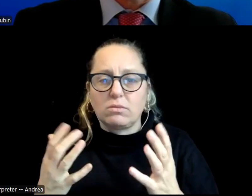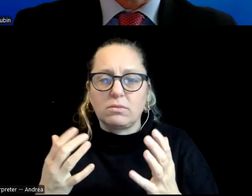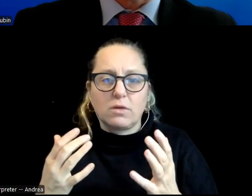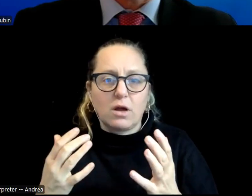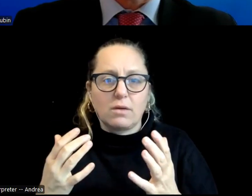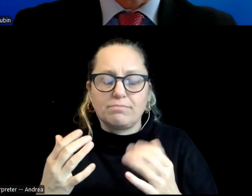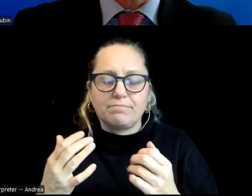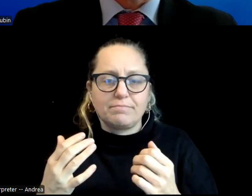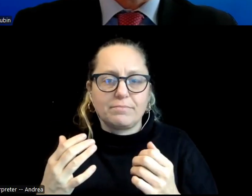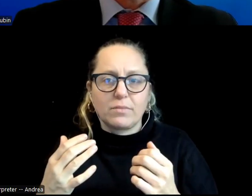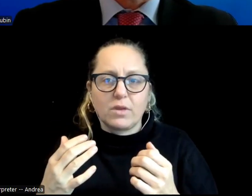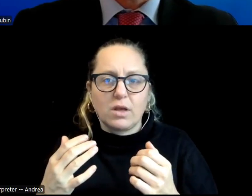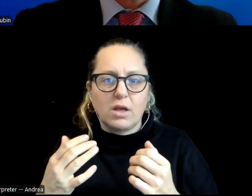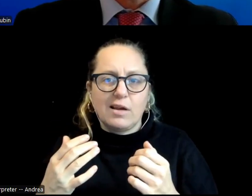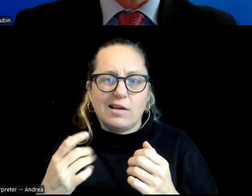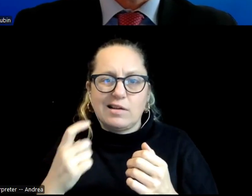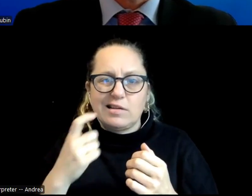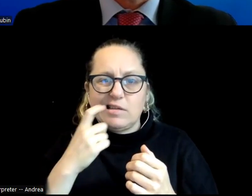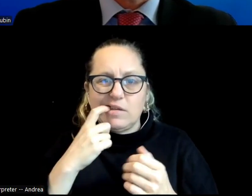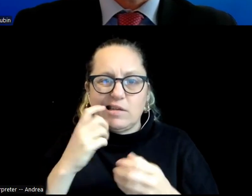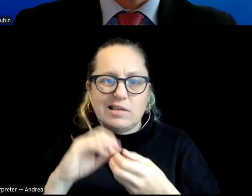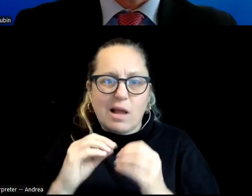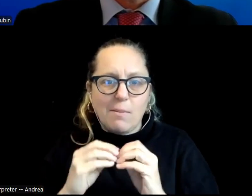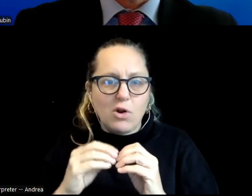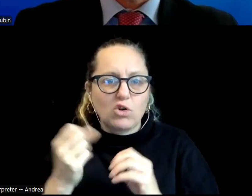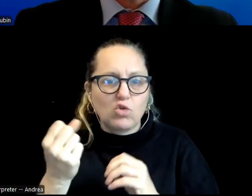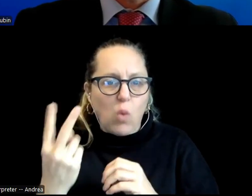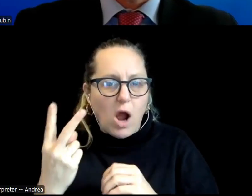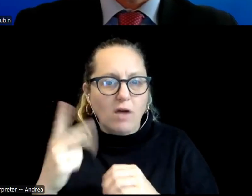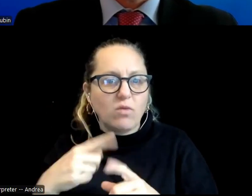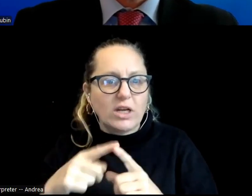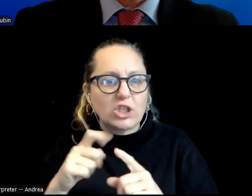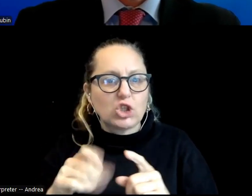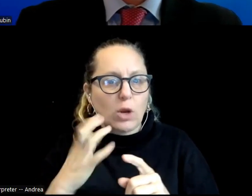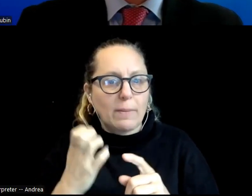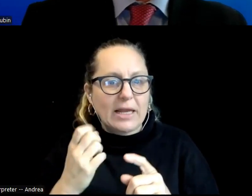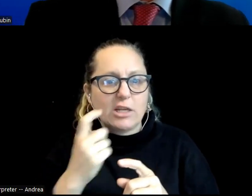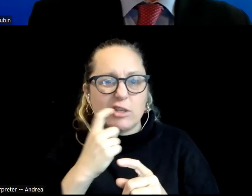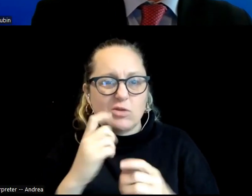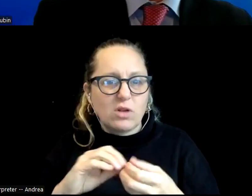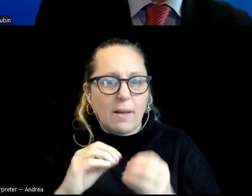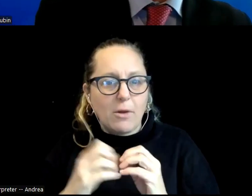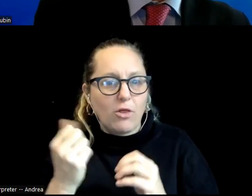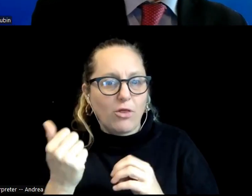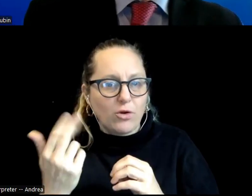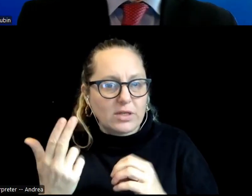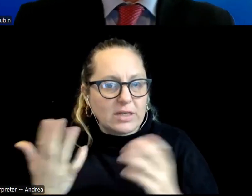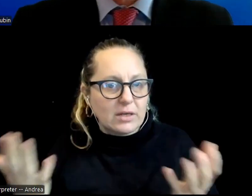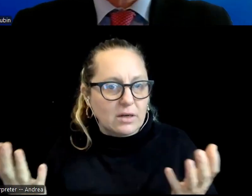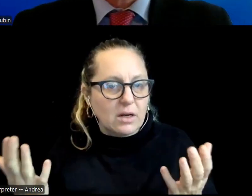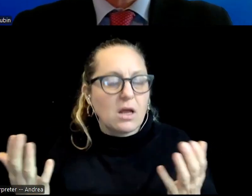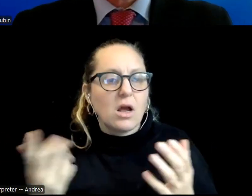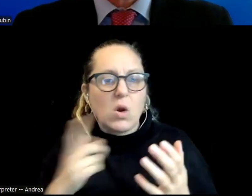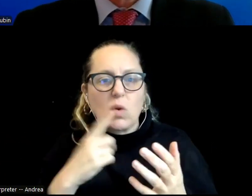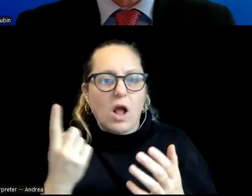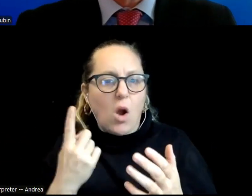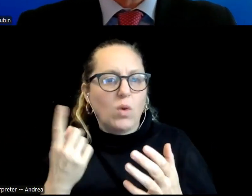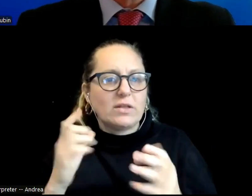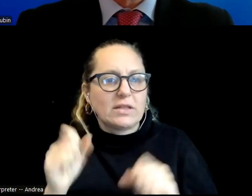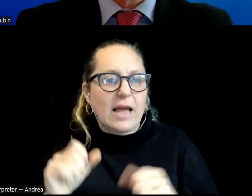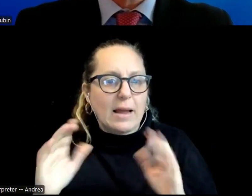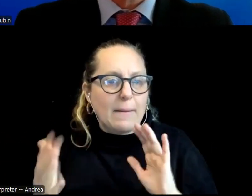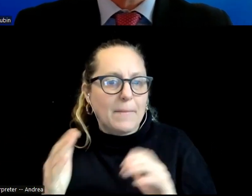uh, tooth number 12 when it should have been tooth number 13. I mean, there's always the comparison